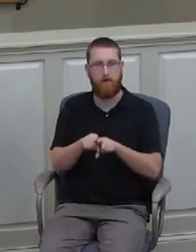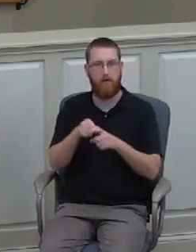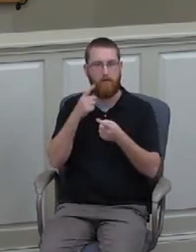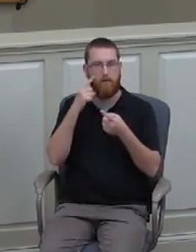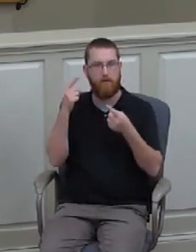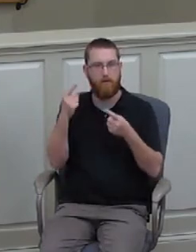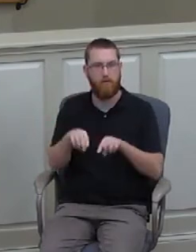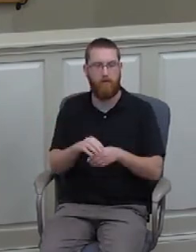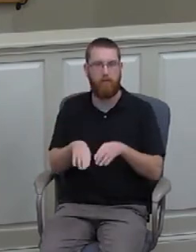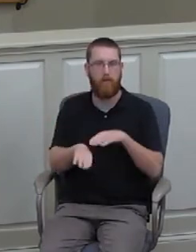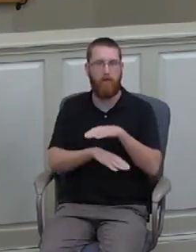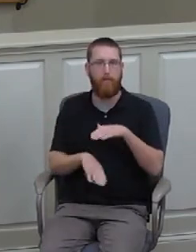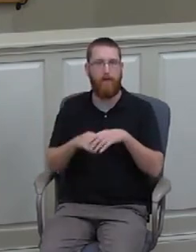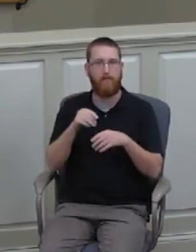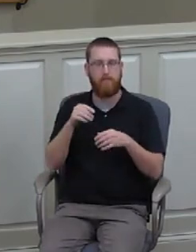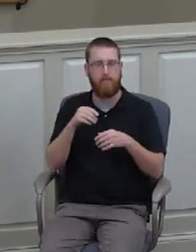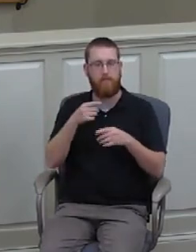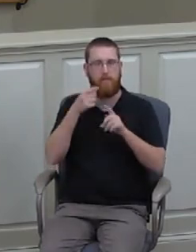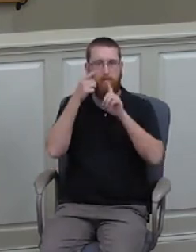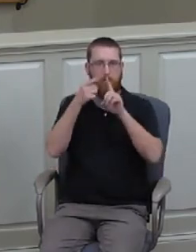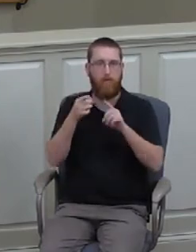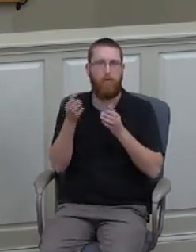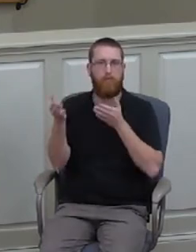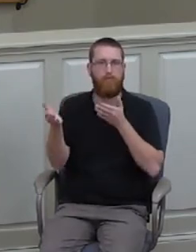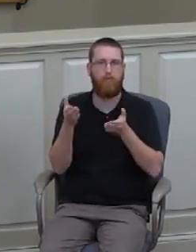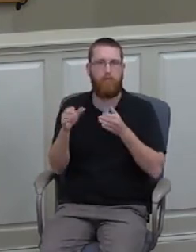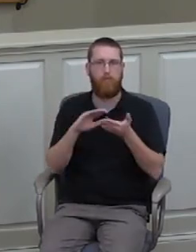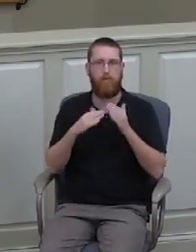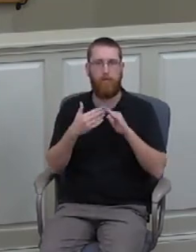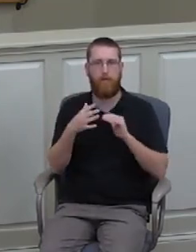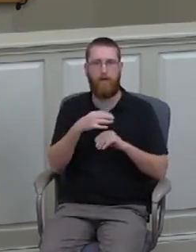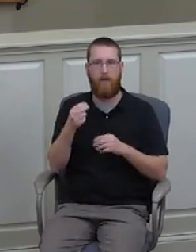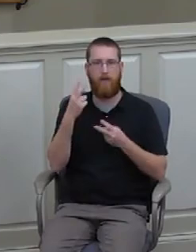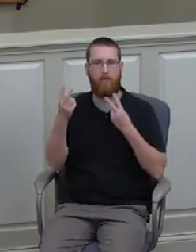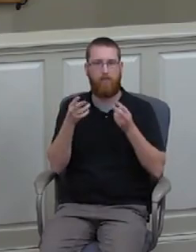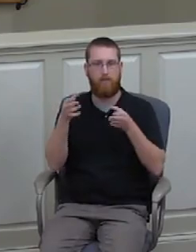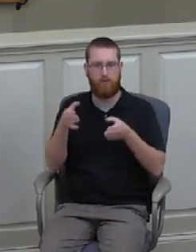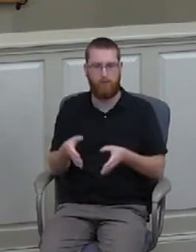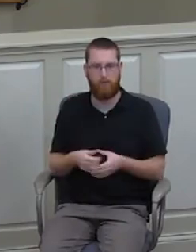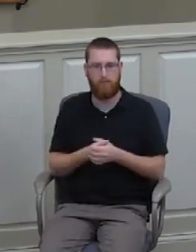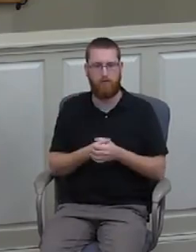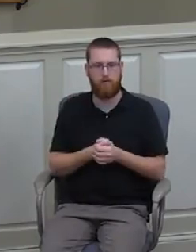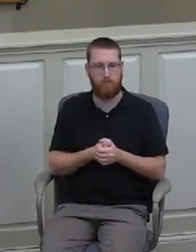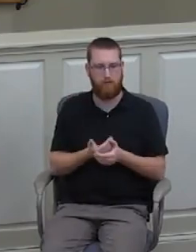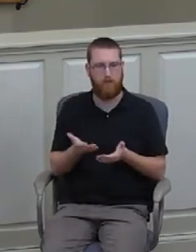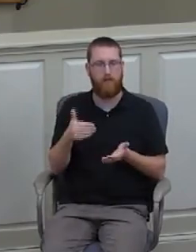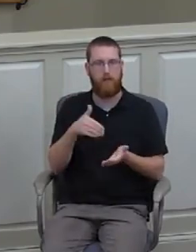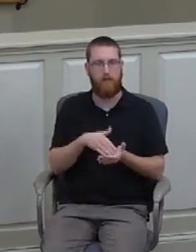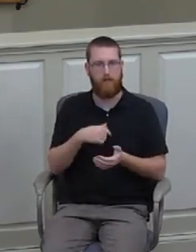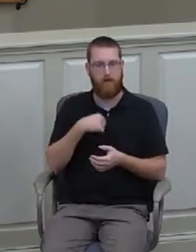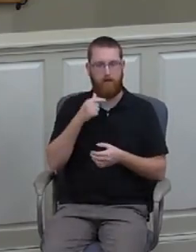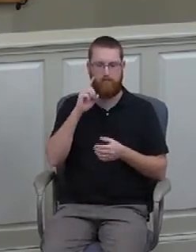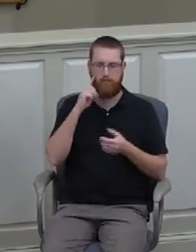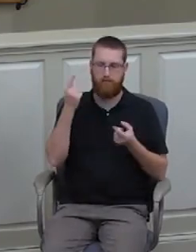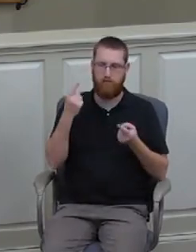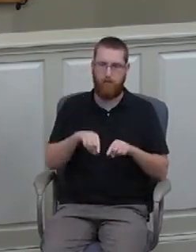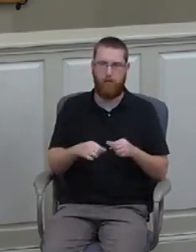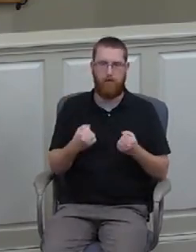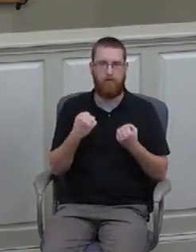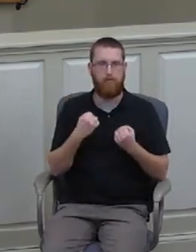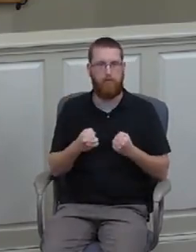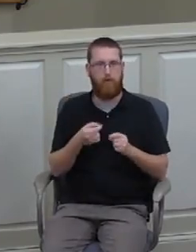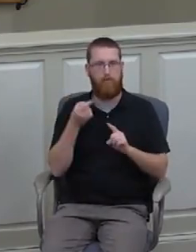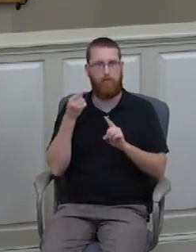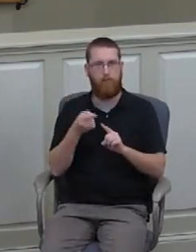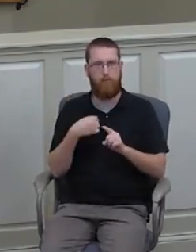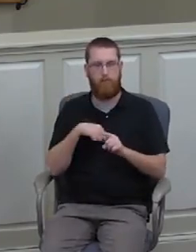basic objective of serving the community and its visitors. Again, I think a very strong point where we